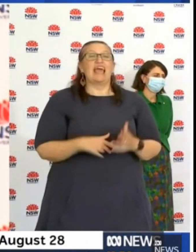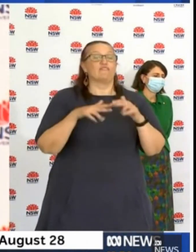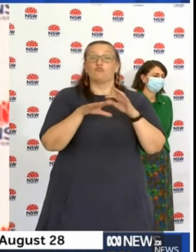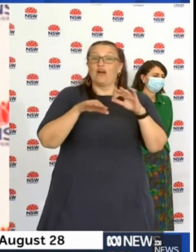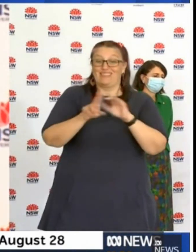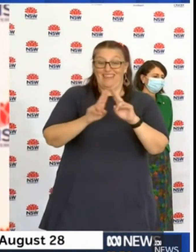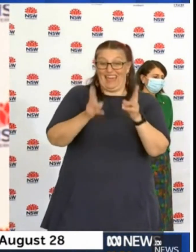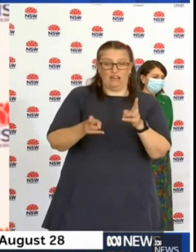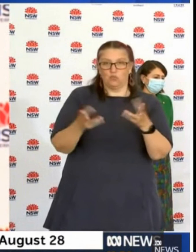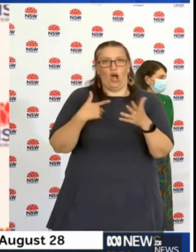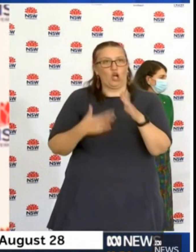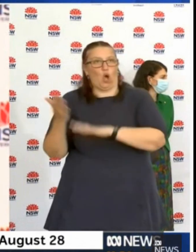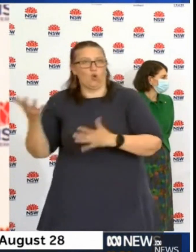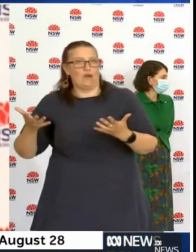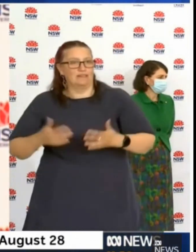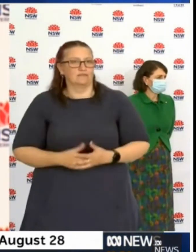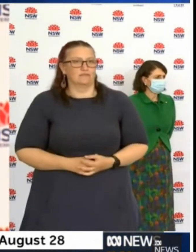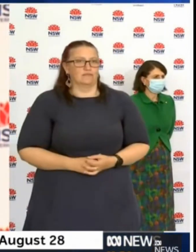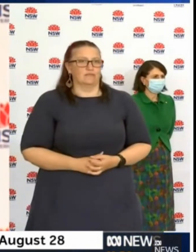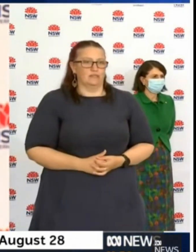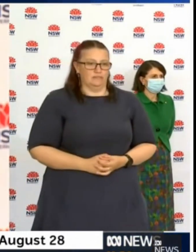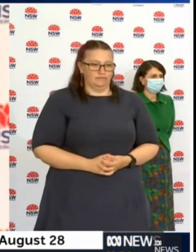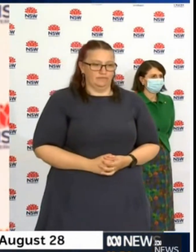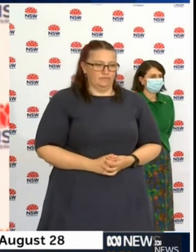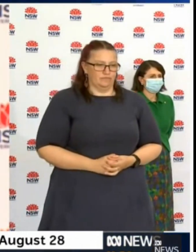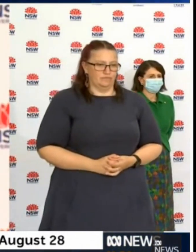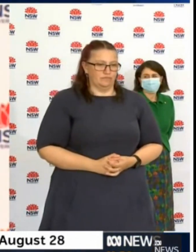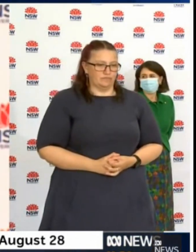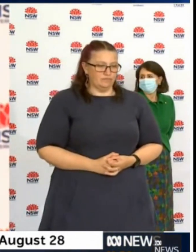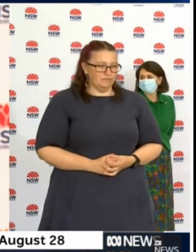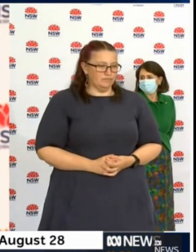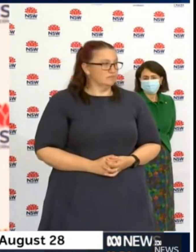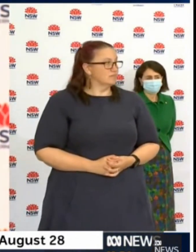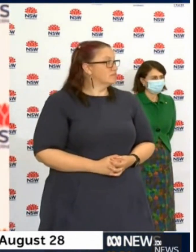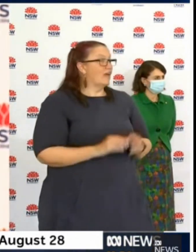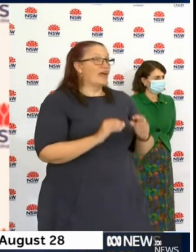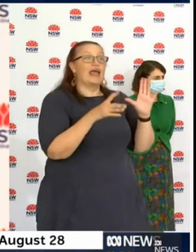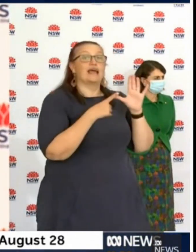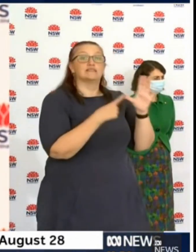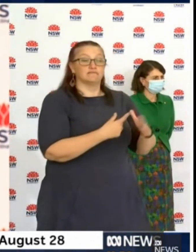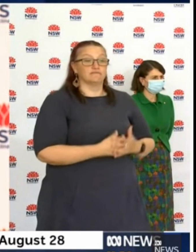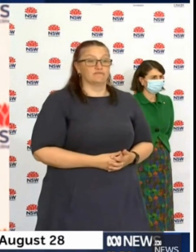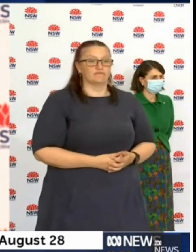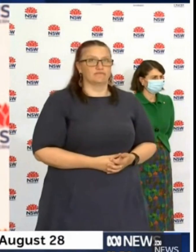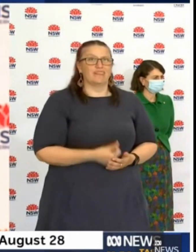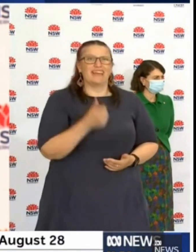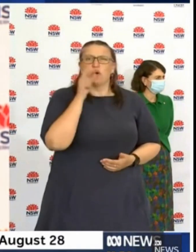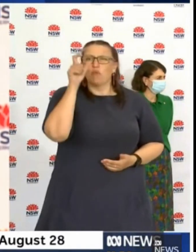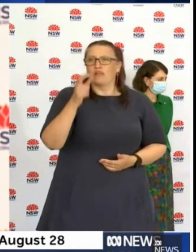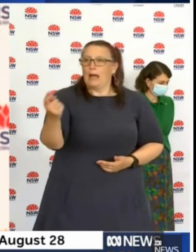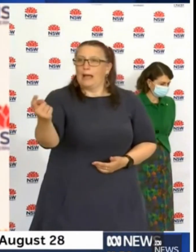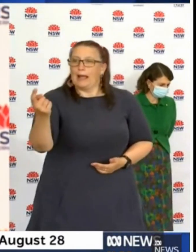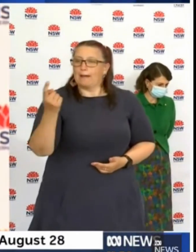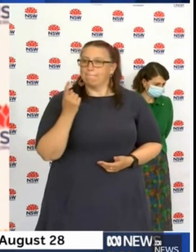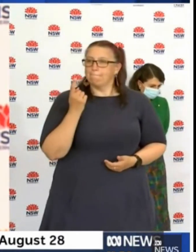they're not in the house because of the construction? So the decision is, if you can time your maintenance work or the appropriate trade to come to your house